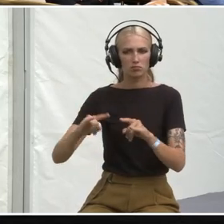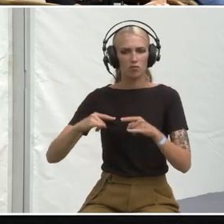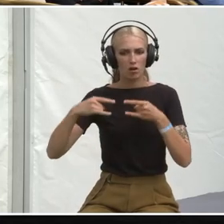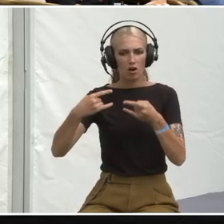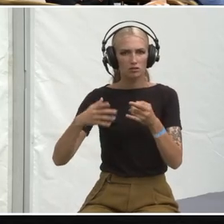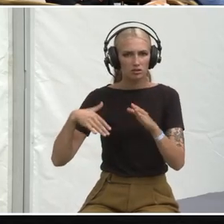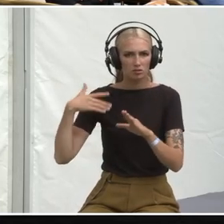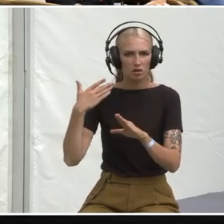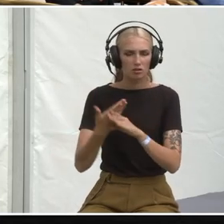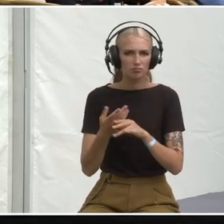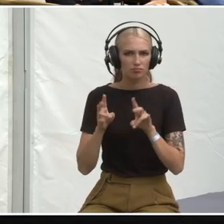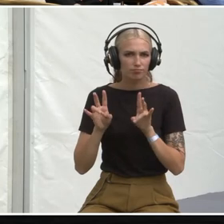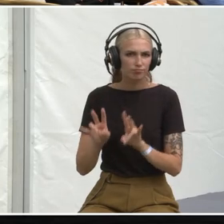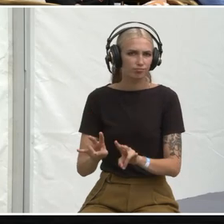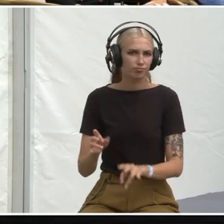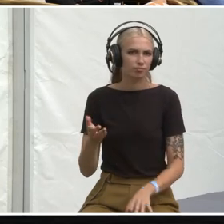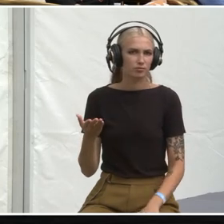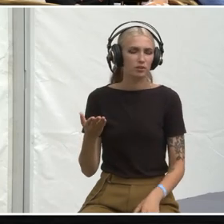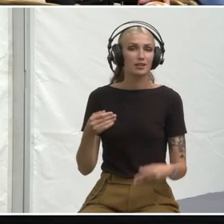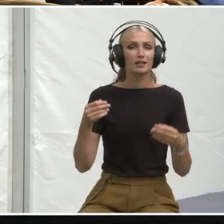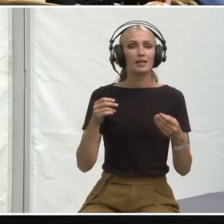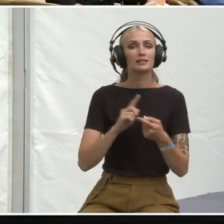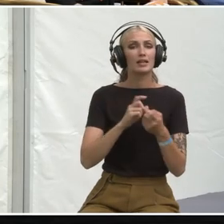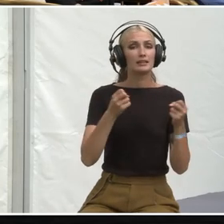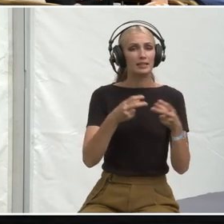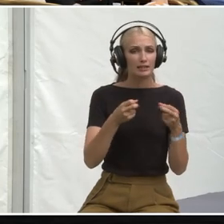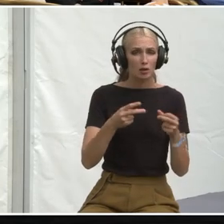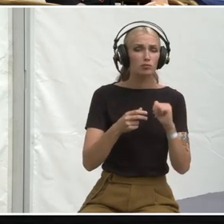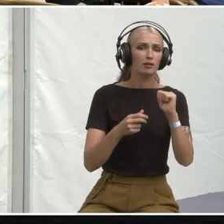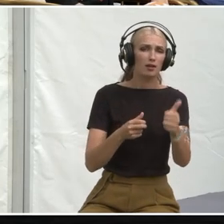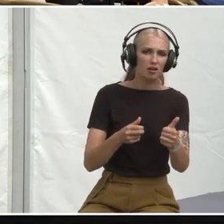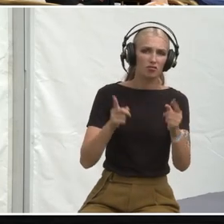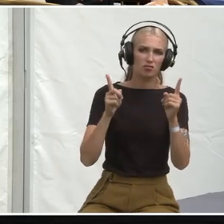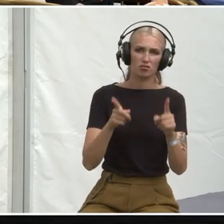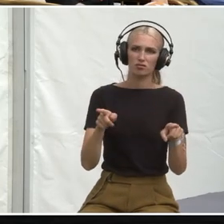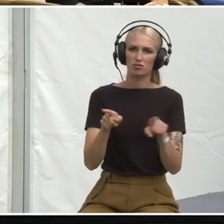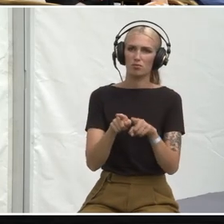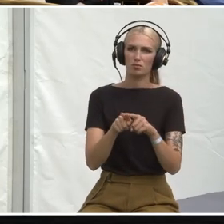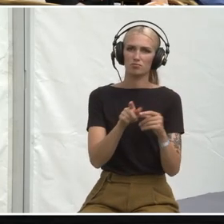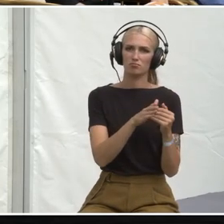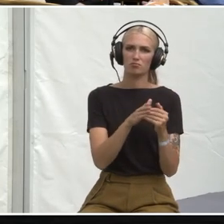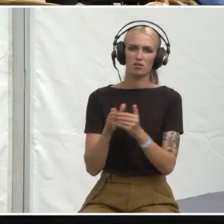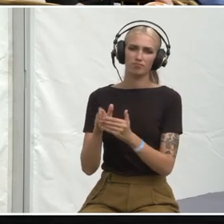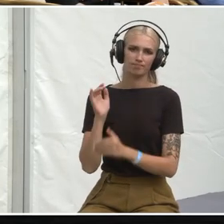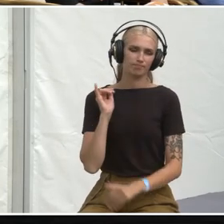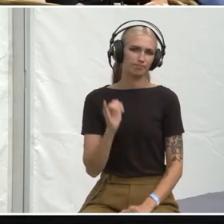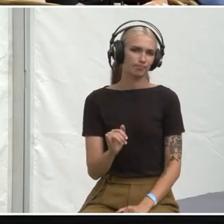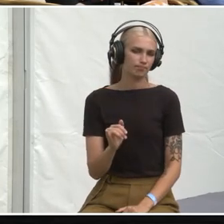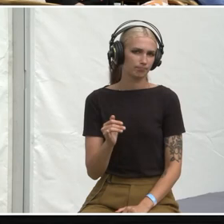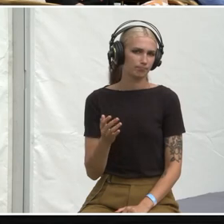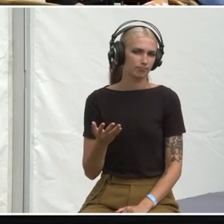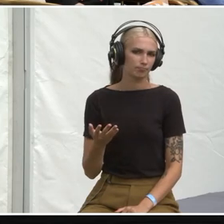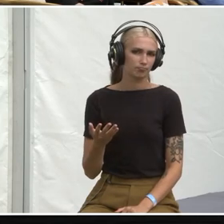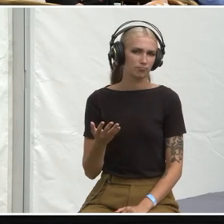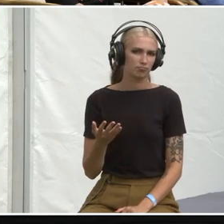So the digitalization can give us advantages, but it can also give us a lot of that we